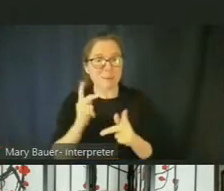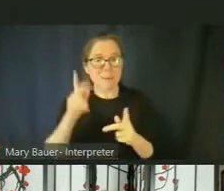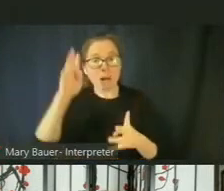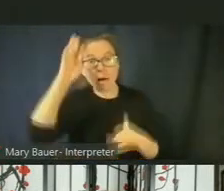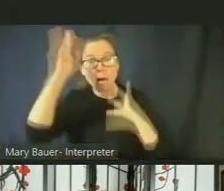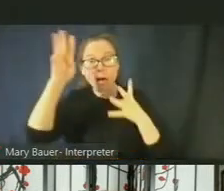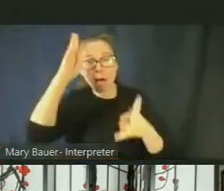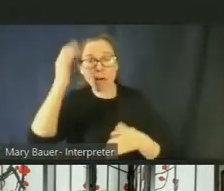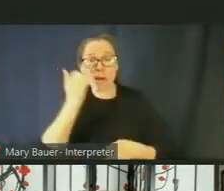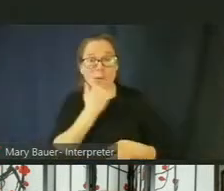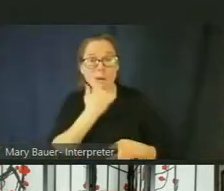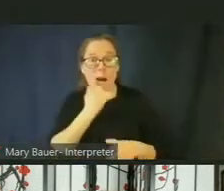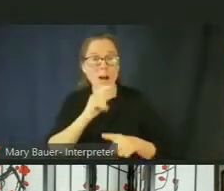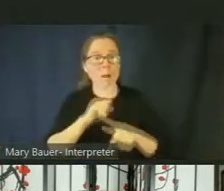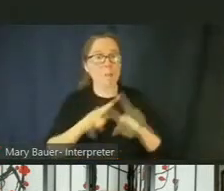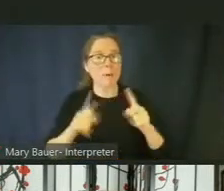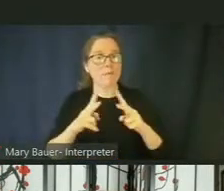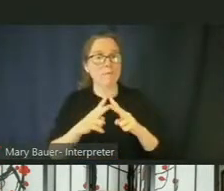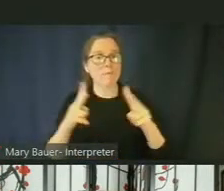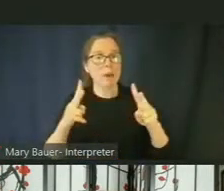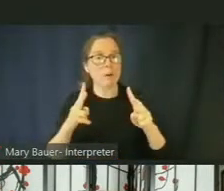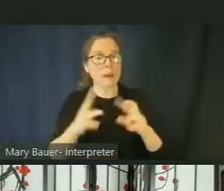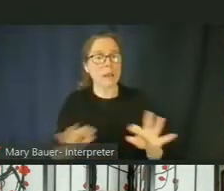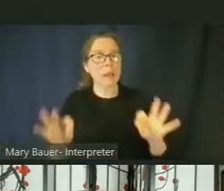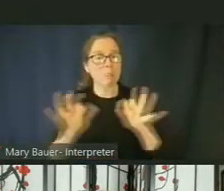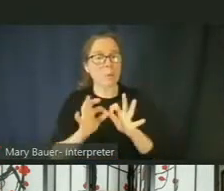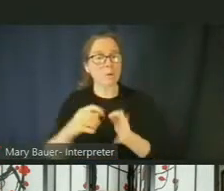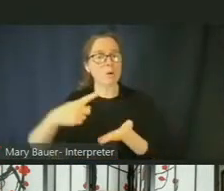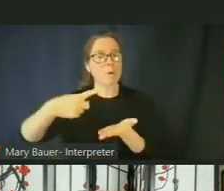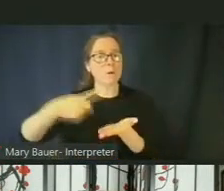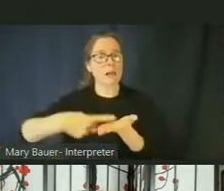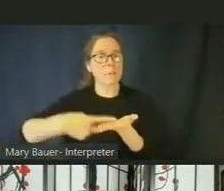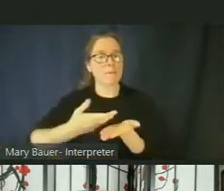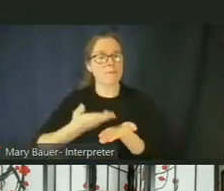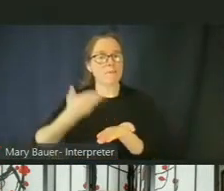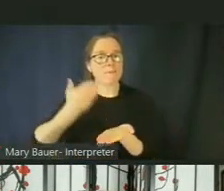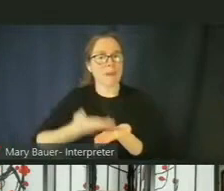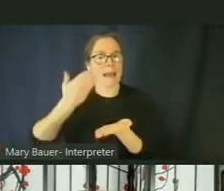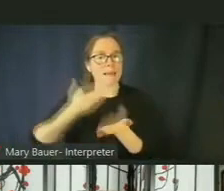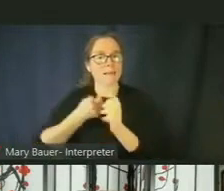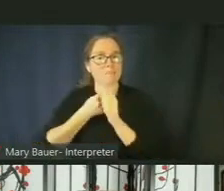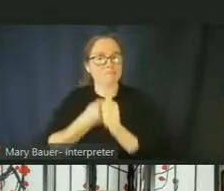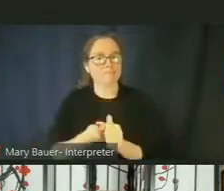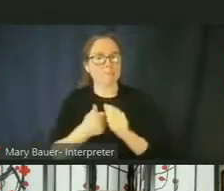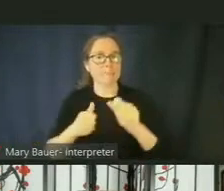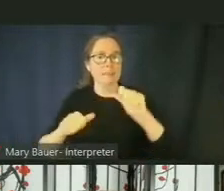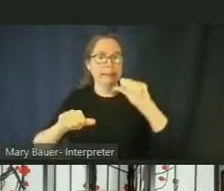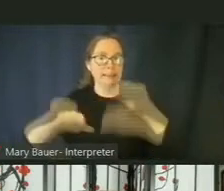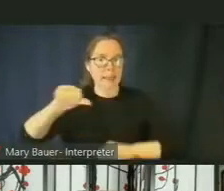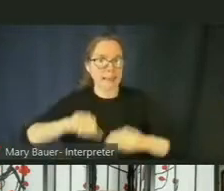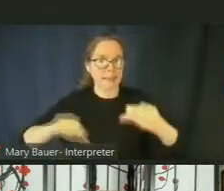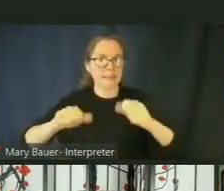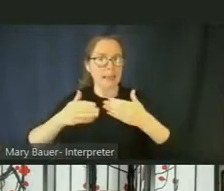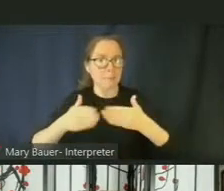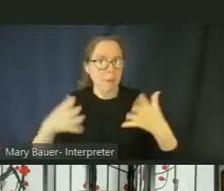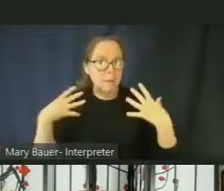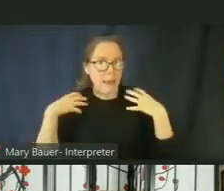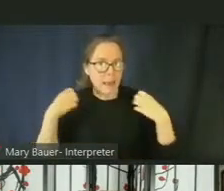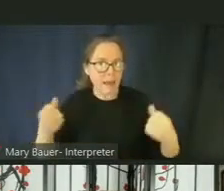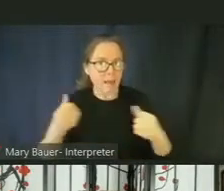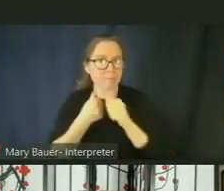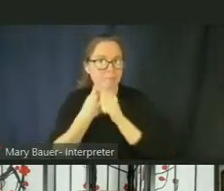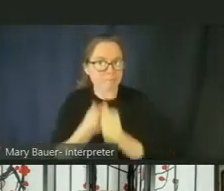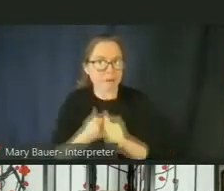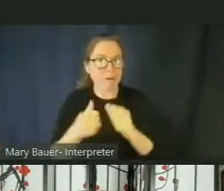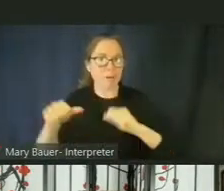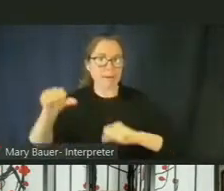the conversation to the facts of the science and the facts of public health. I think, I reflect even